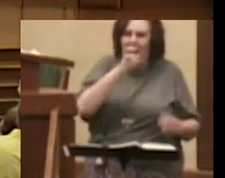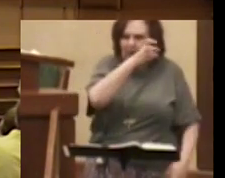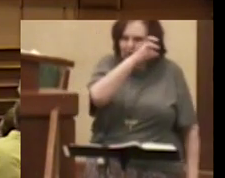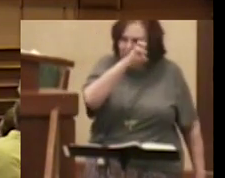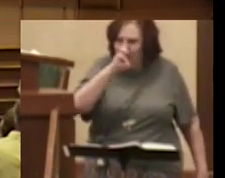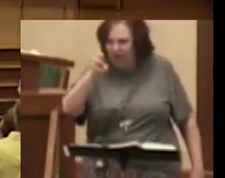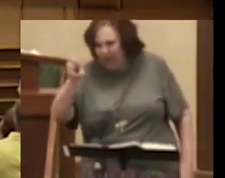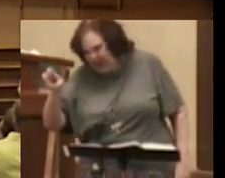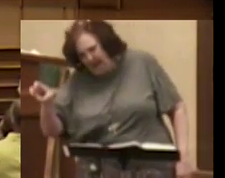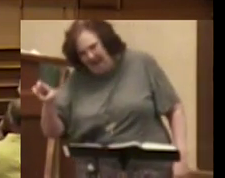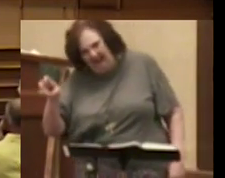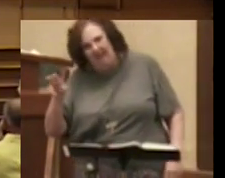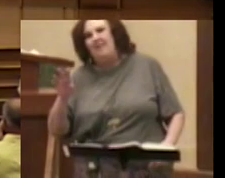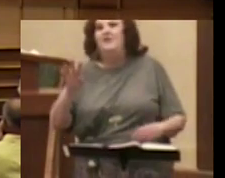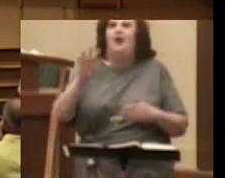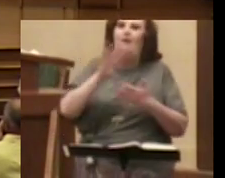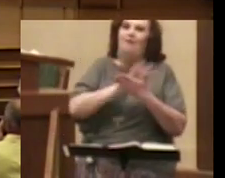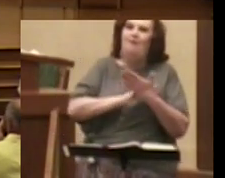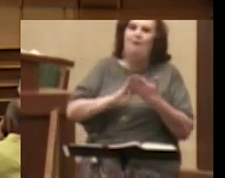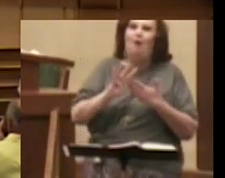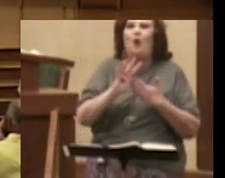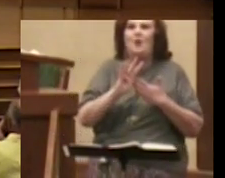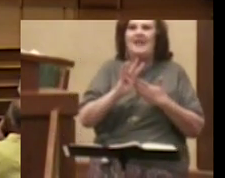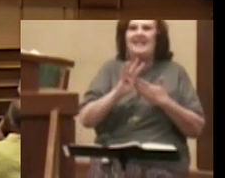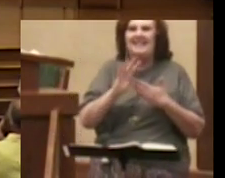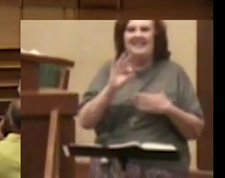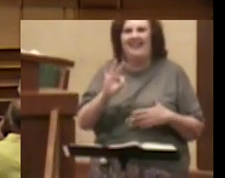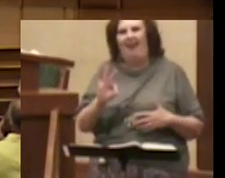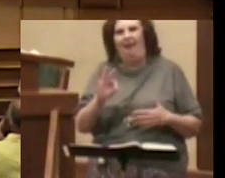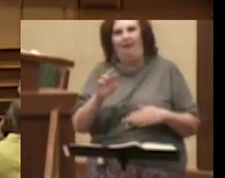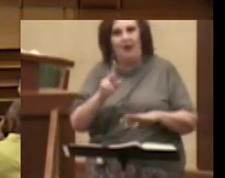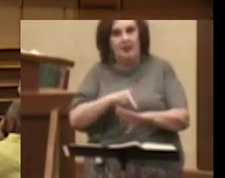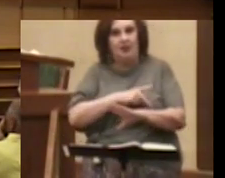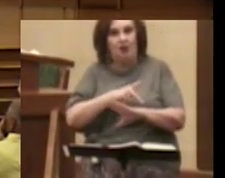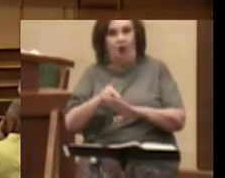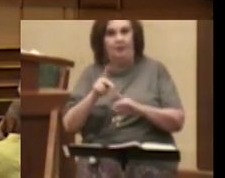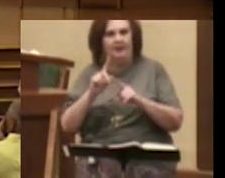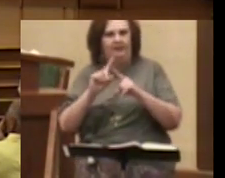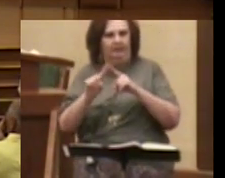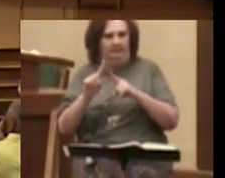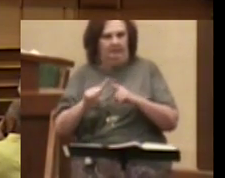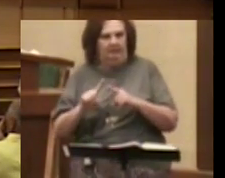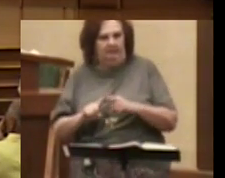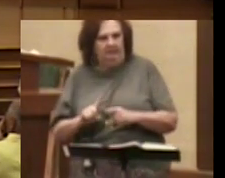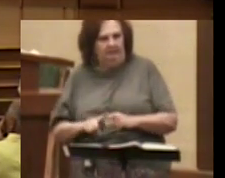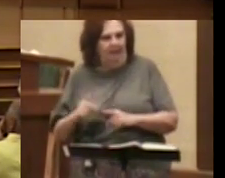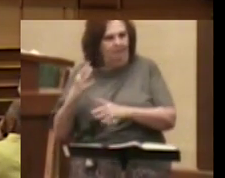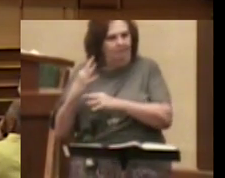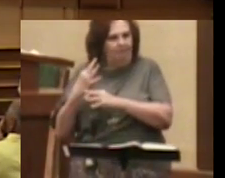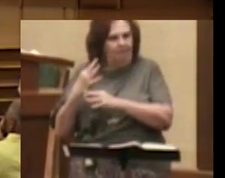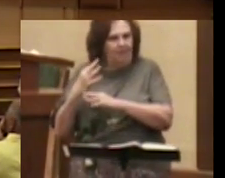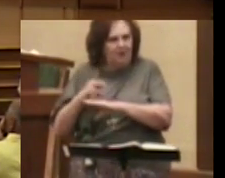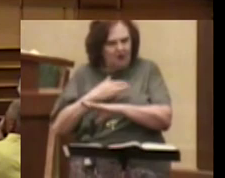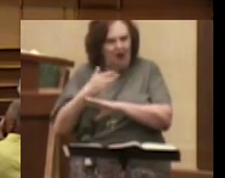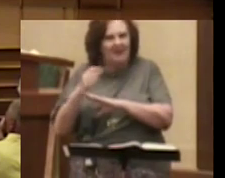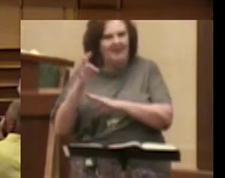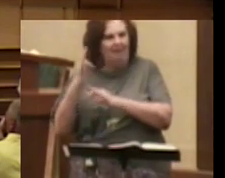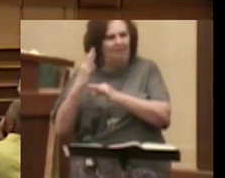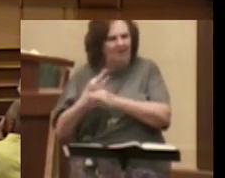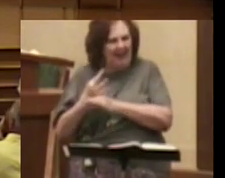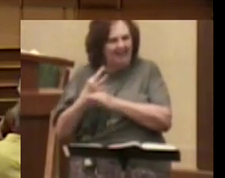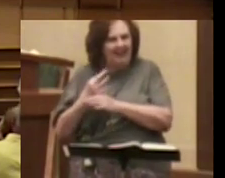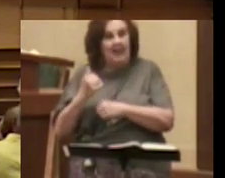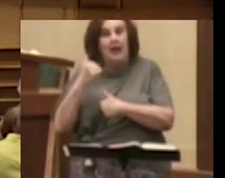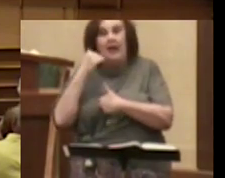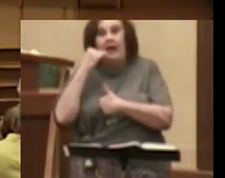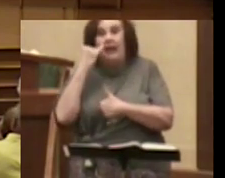these 4 weeks of journeying alongside of the Psalms, the songs of faith for God's people. Imagine it is kind of